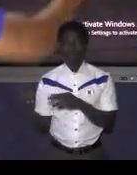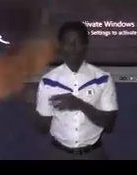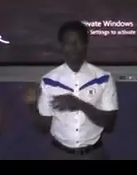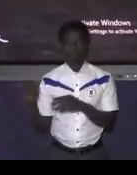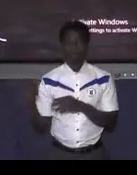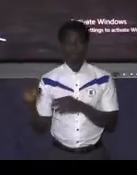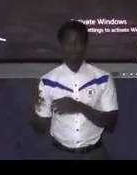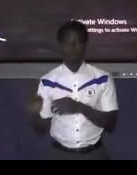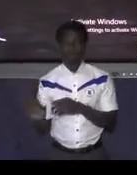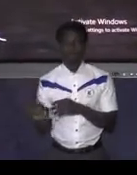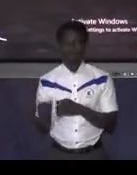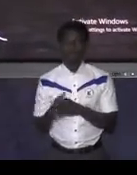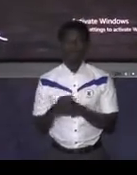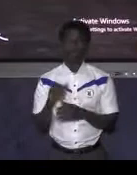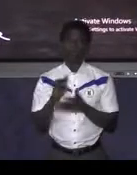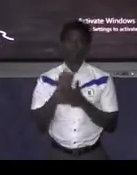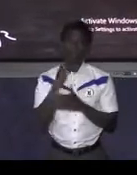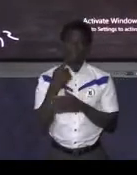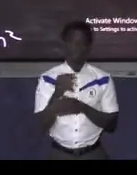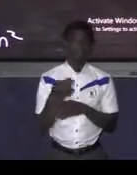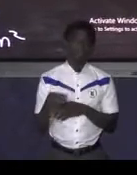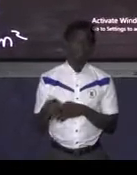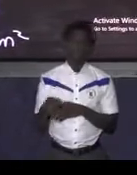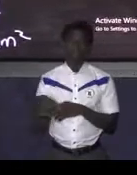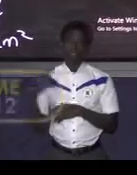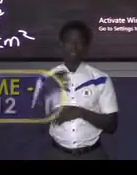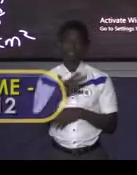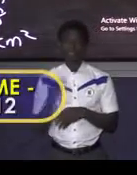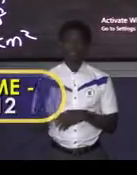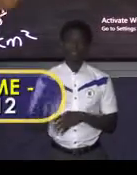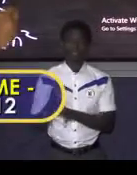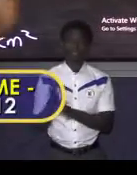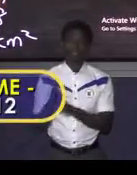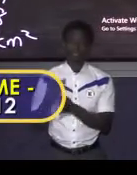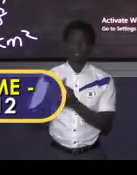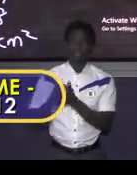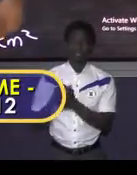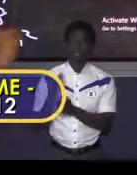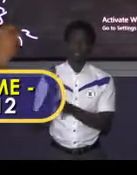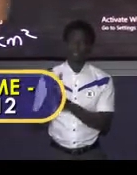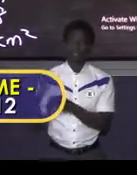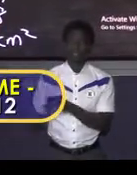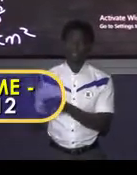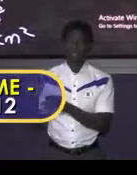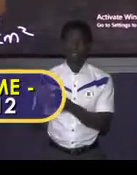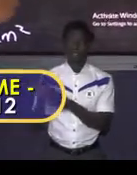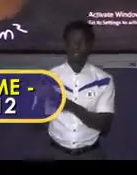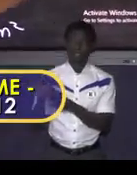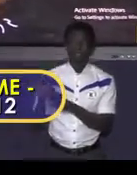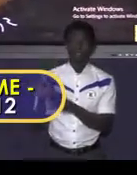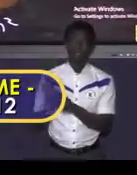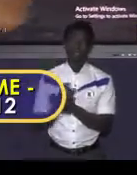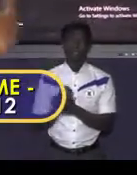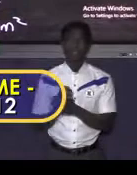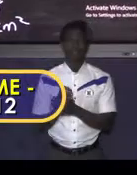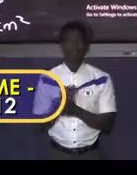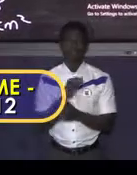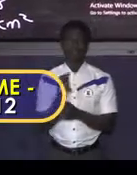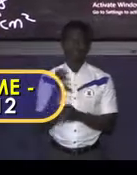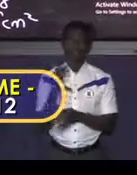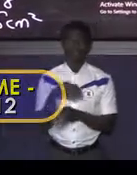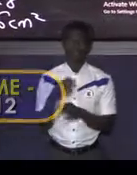this is the right angle. So that's the height. And any line that line touches, this perpendicular height will touch a